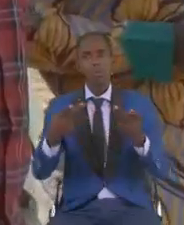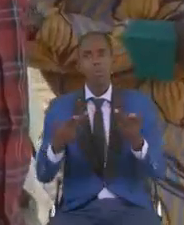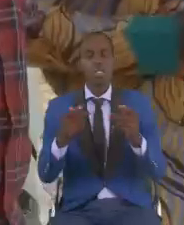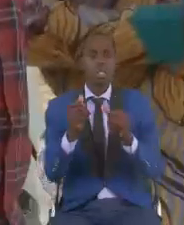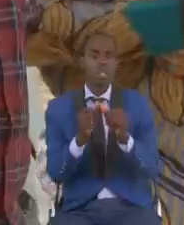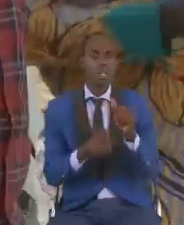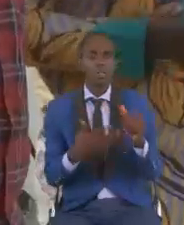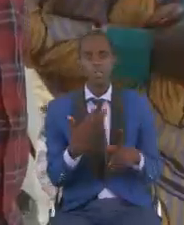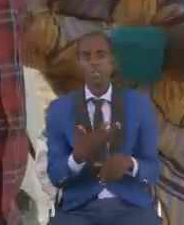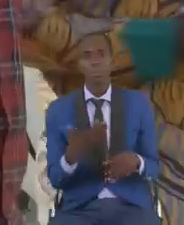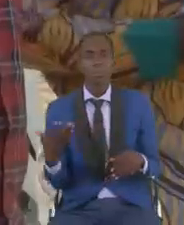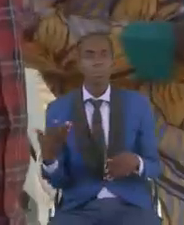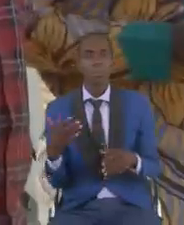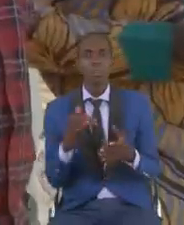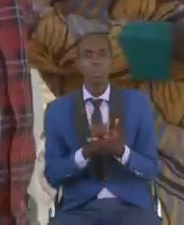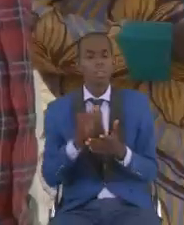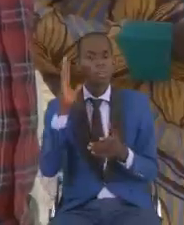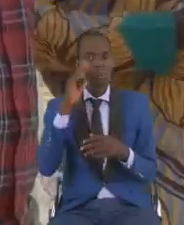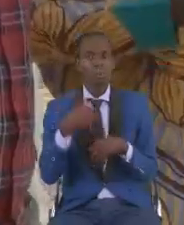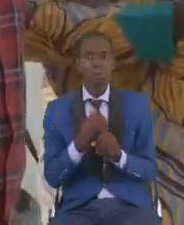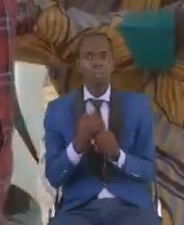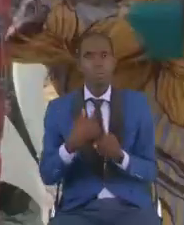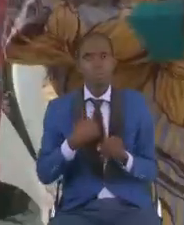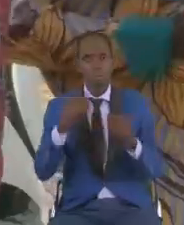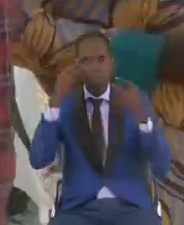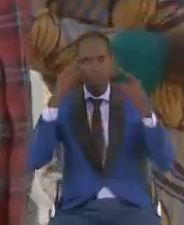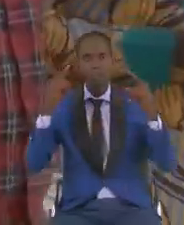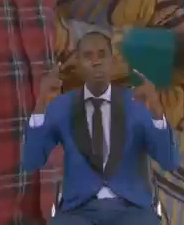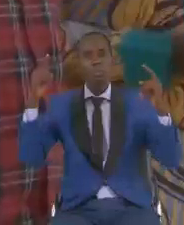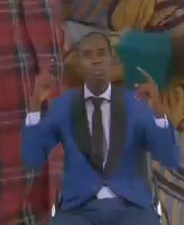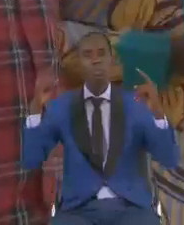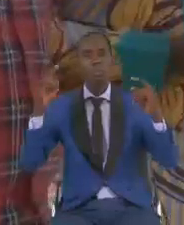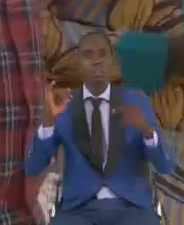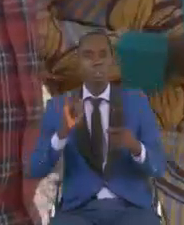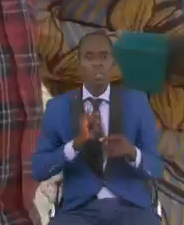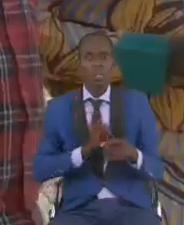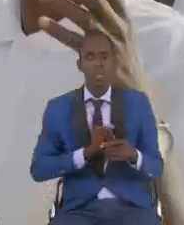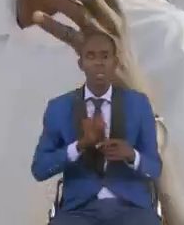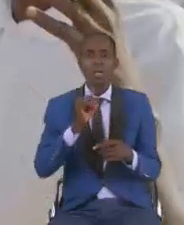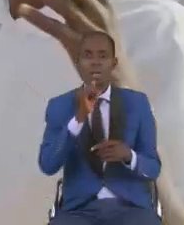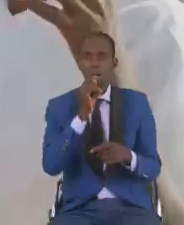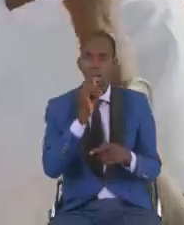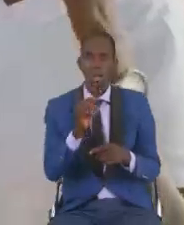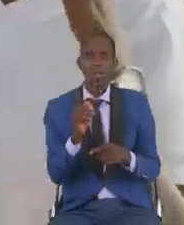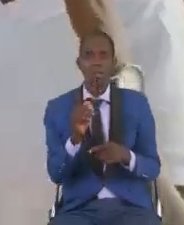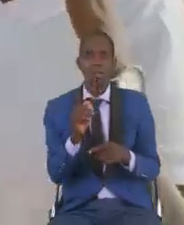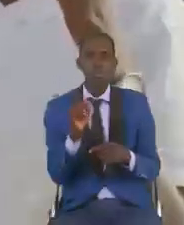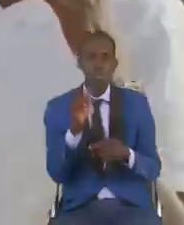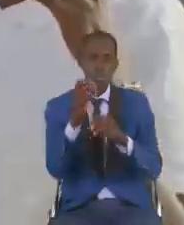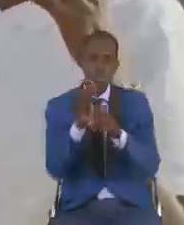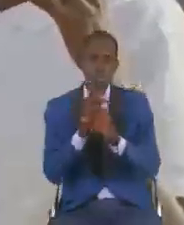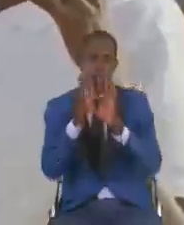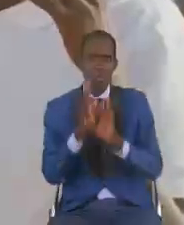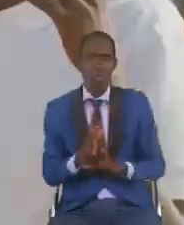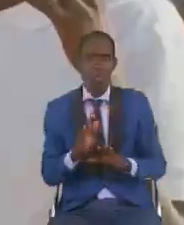everything that will make me succeed. I am an achiever. I